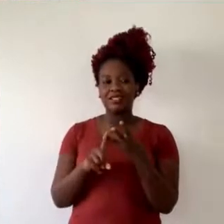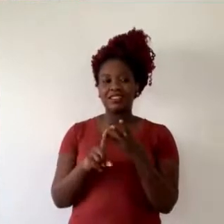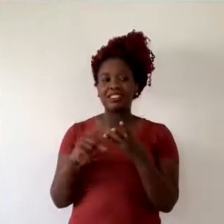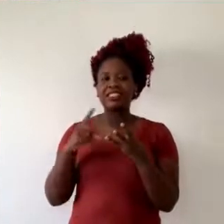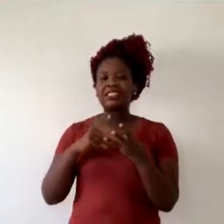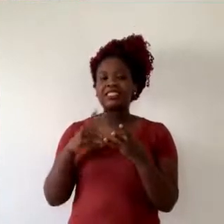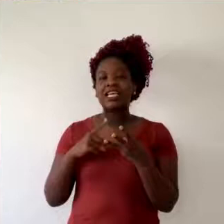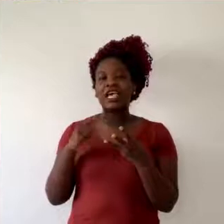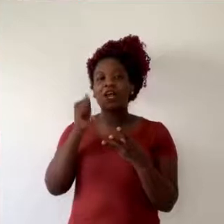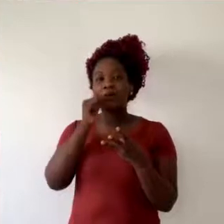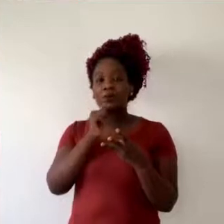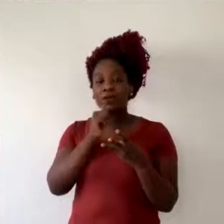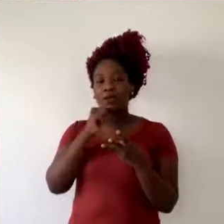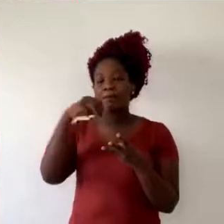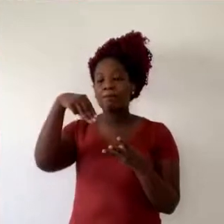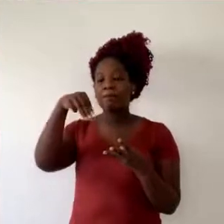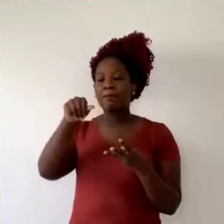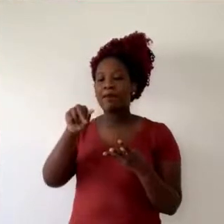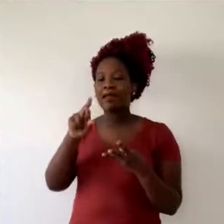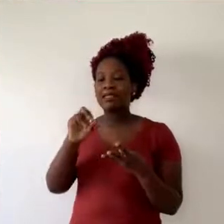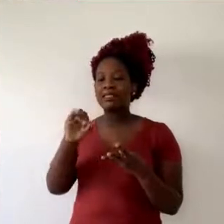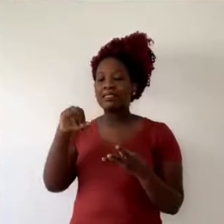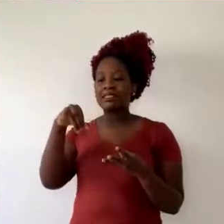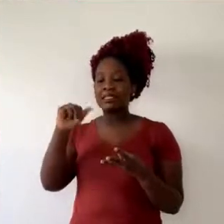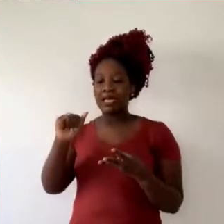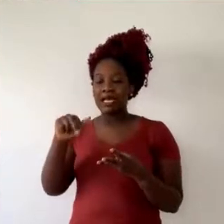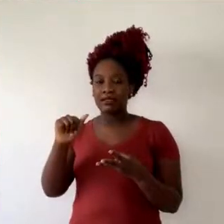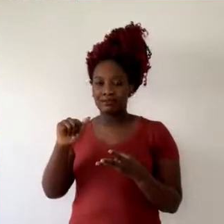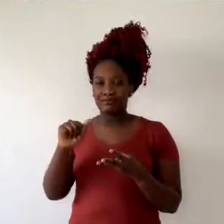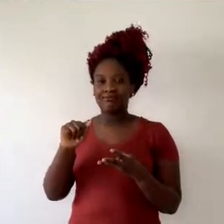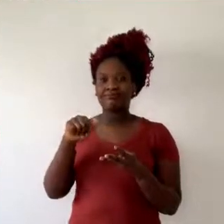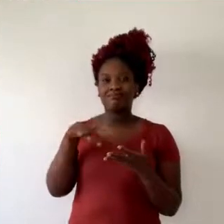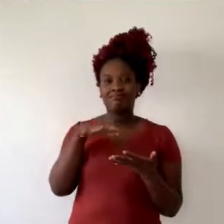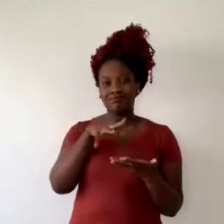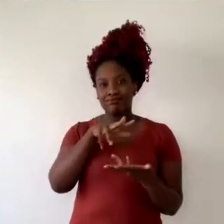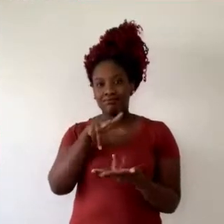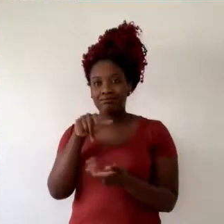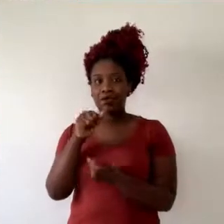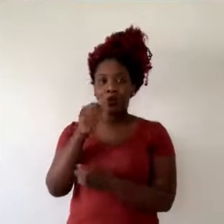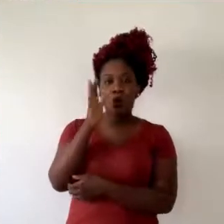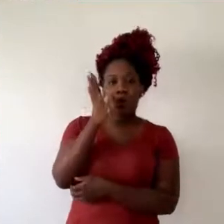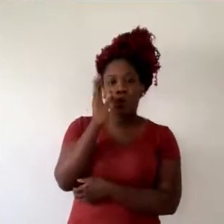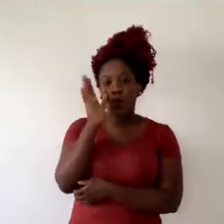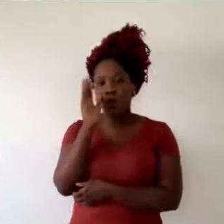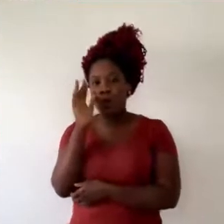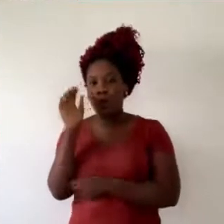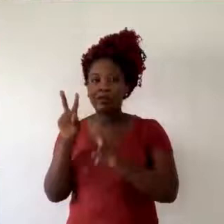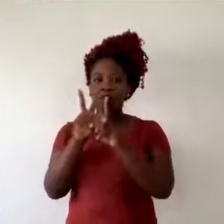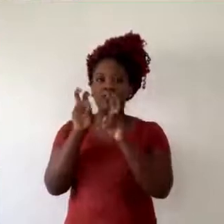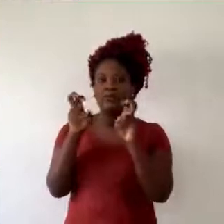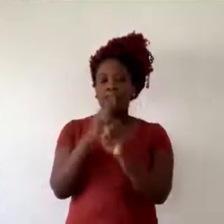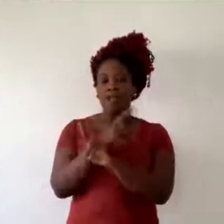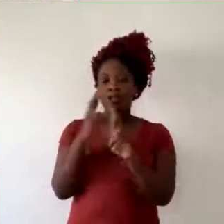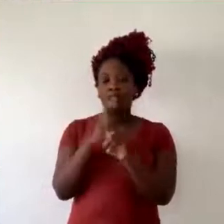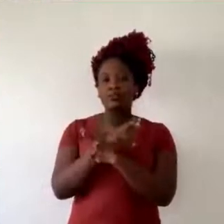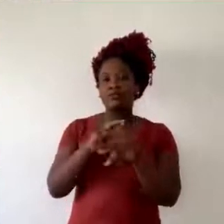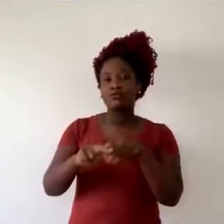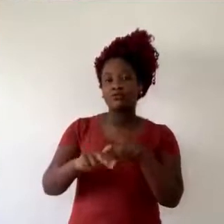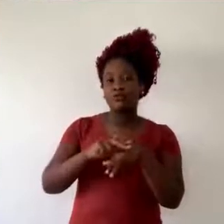Marina Sperafico. She is an internationalist and she's curious about issues of gender